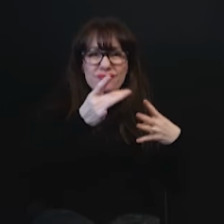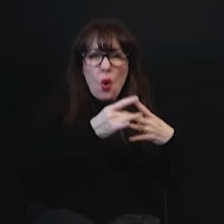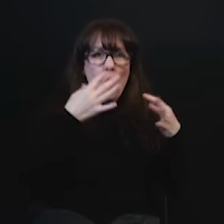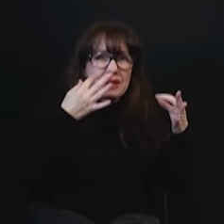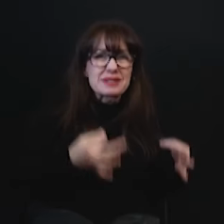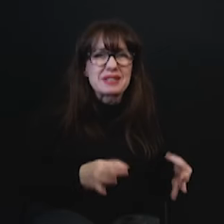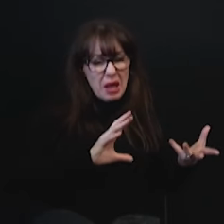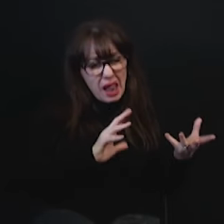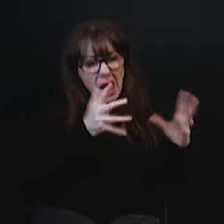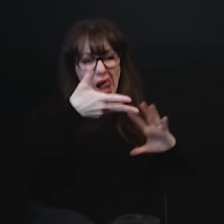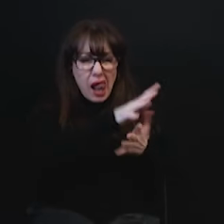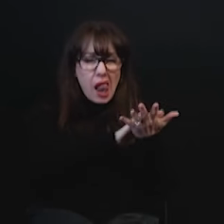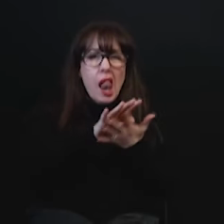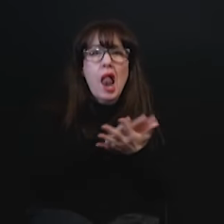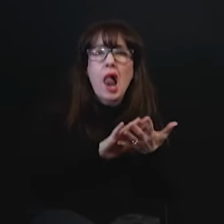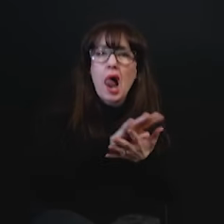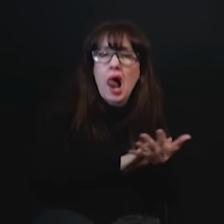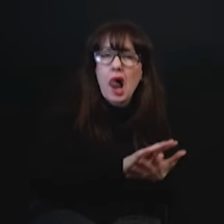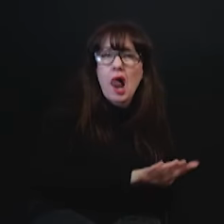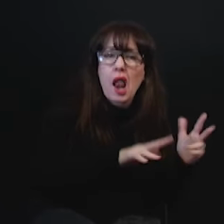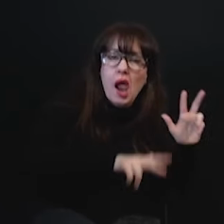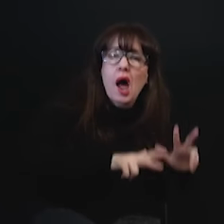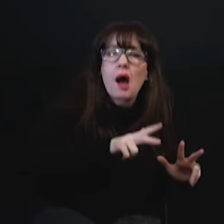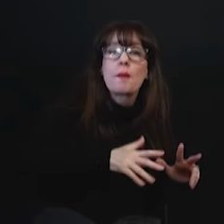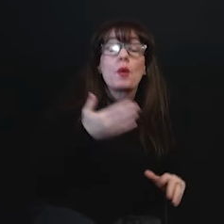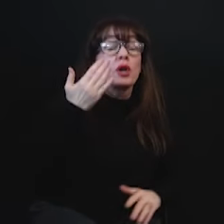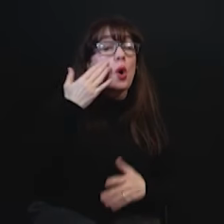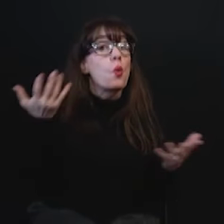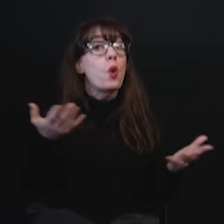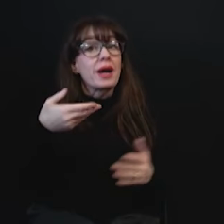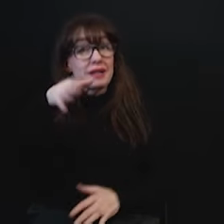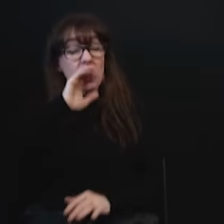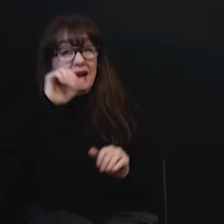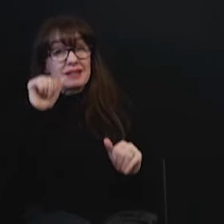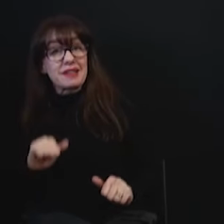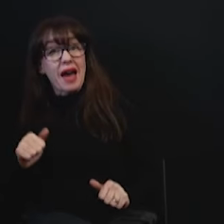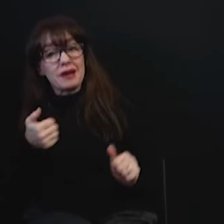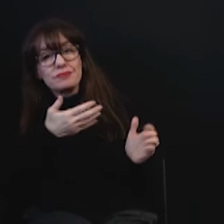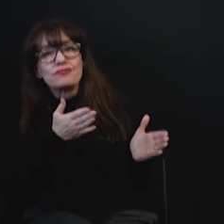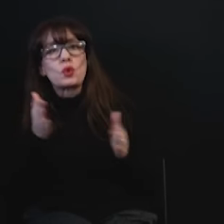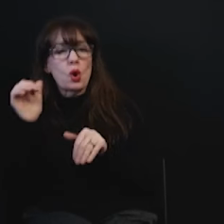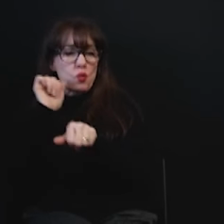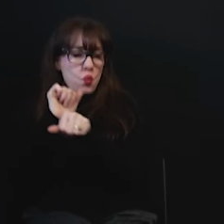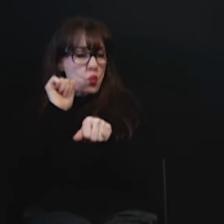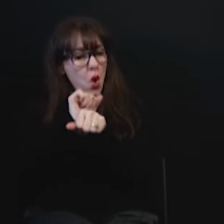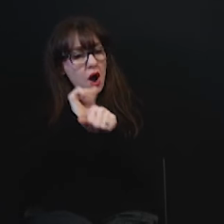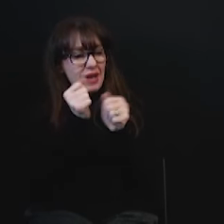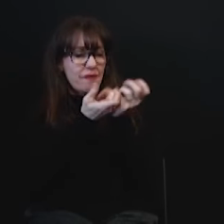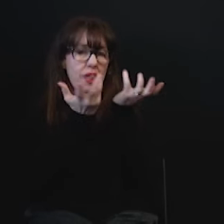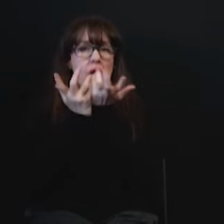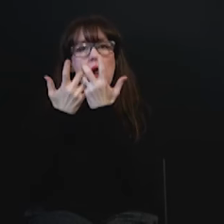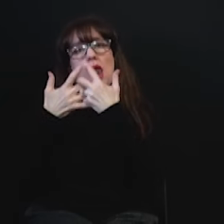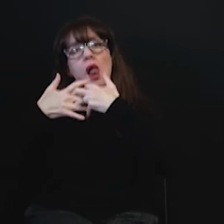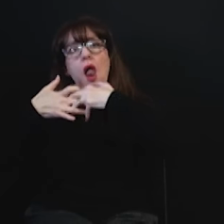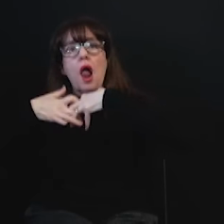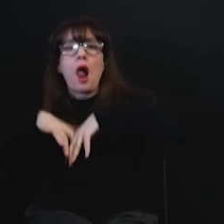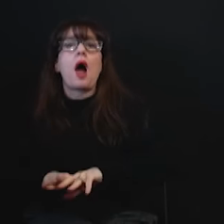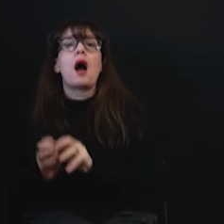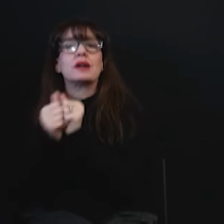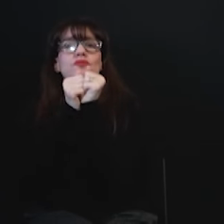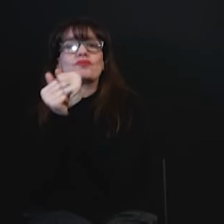gets messy quickly. But what we know is that God can turn and work all things together for